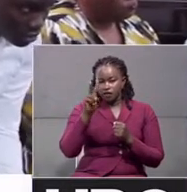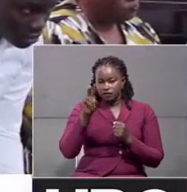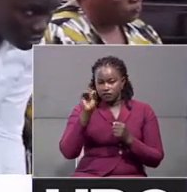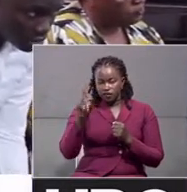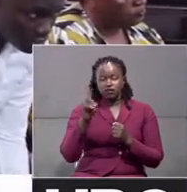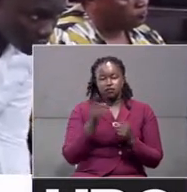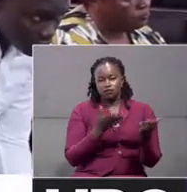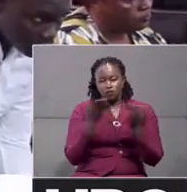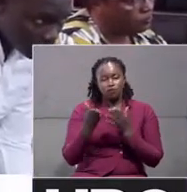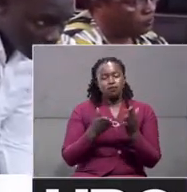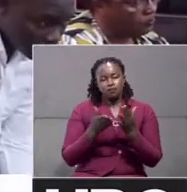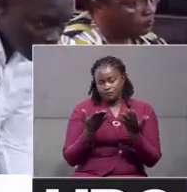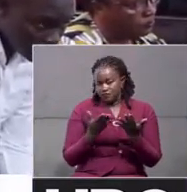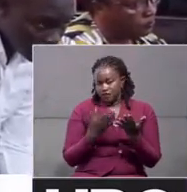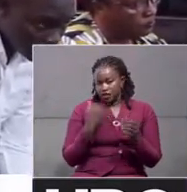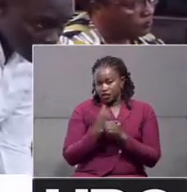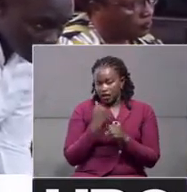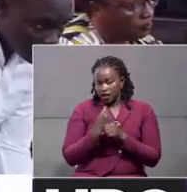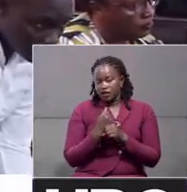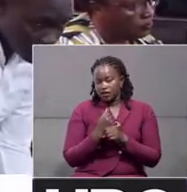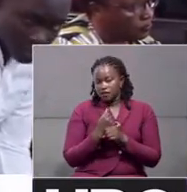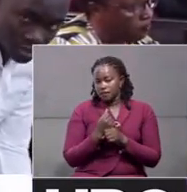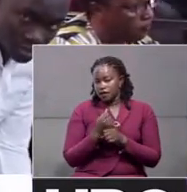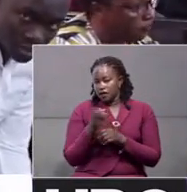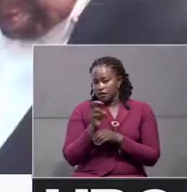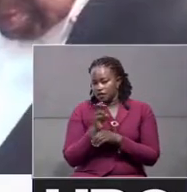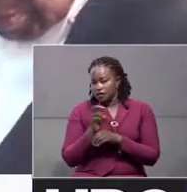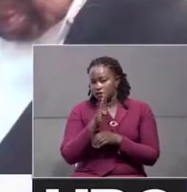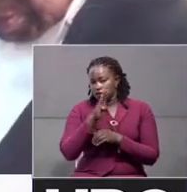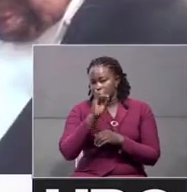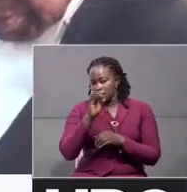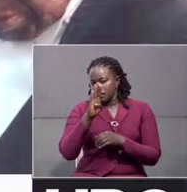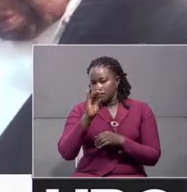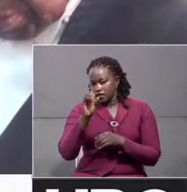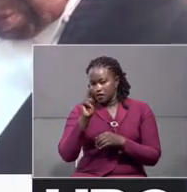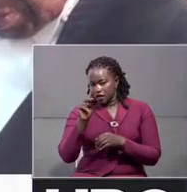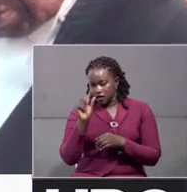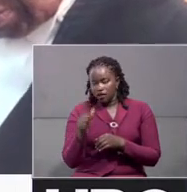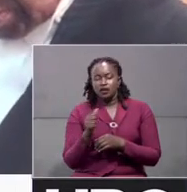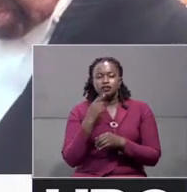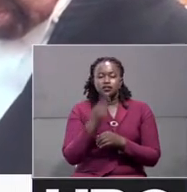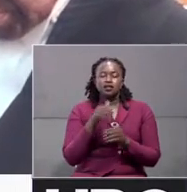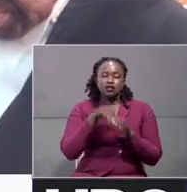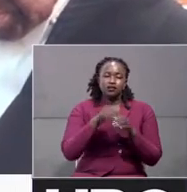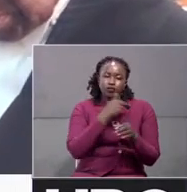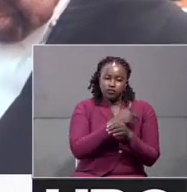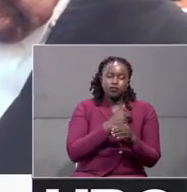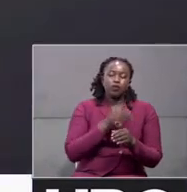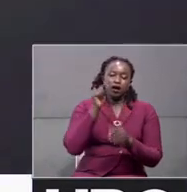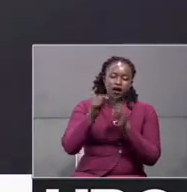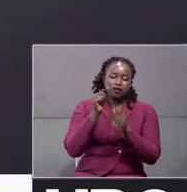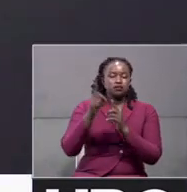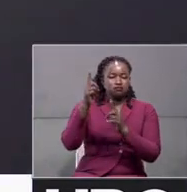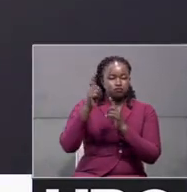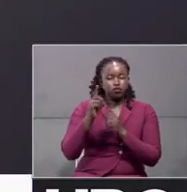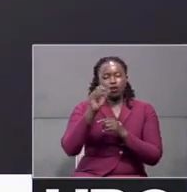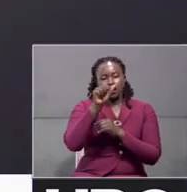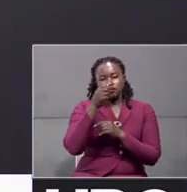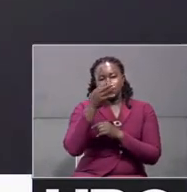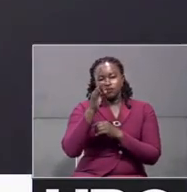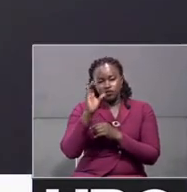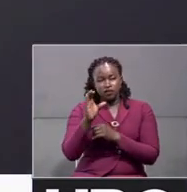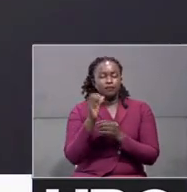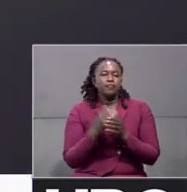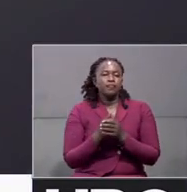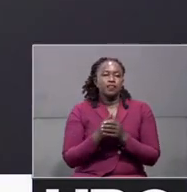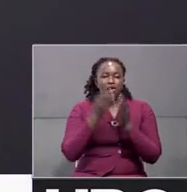prosecution, done by Detective ASP Apong Bibiana, who alleged that in hospital, the accused was guided by SFC, a